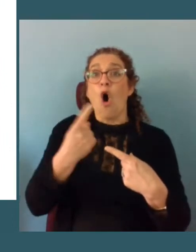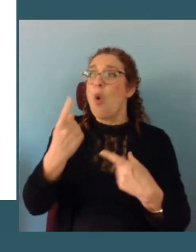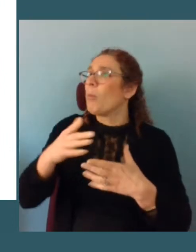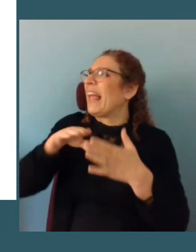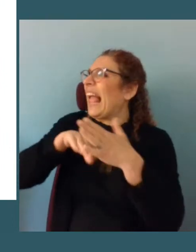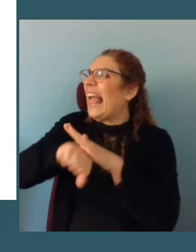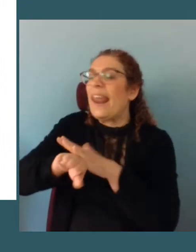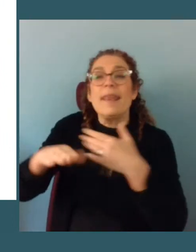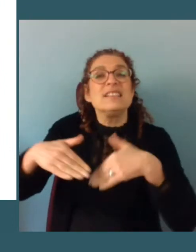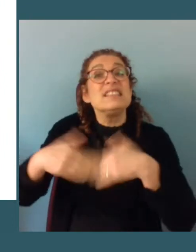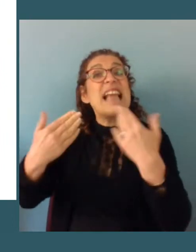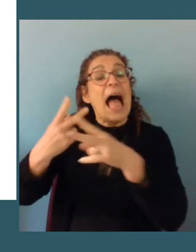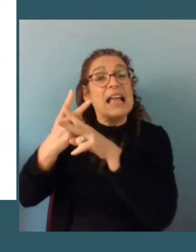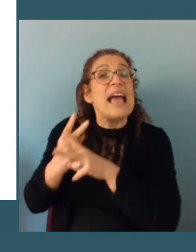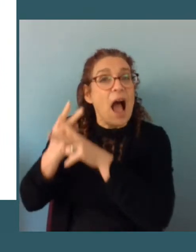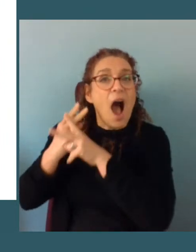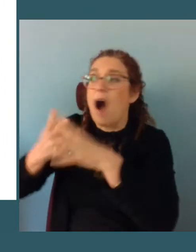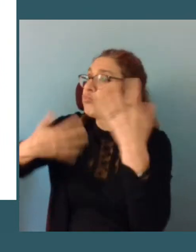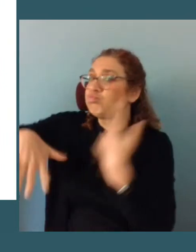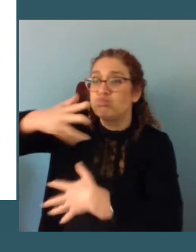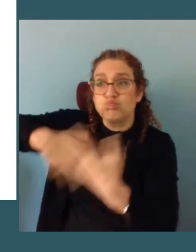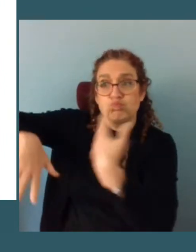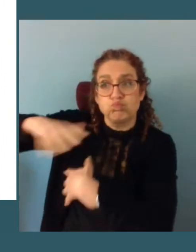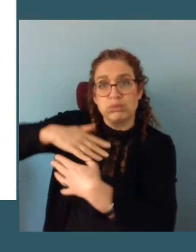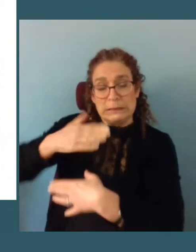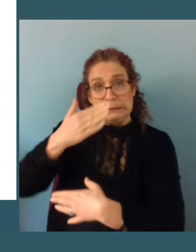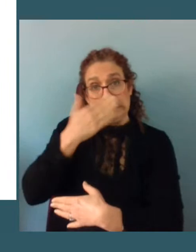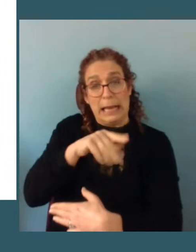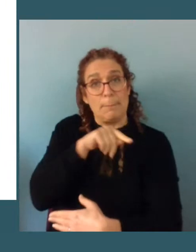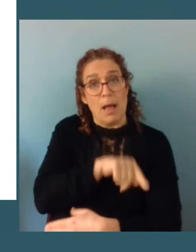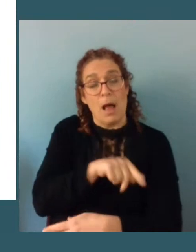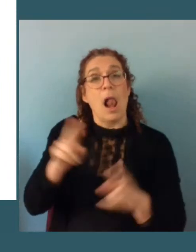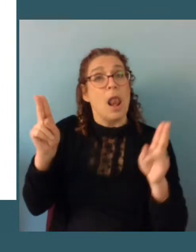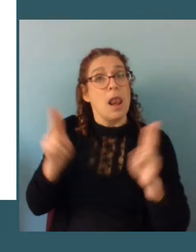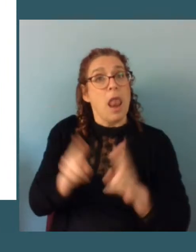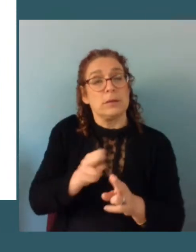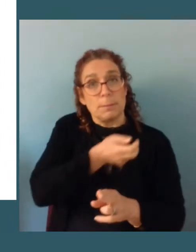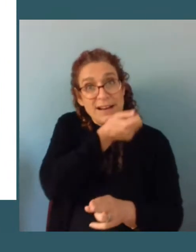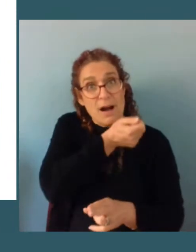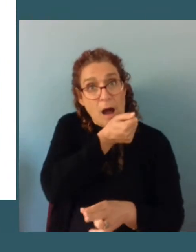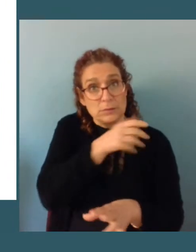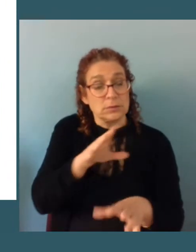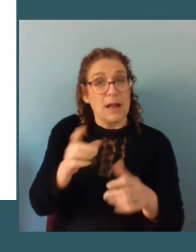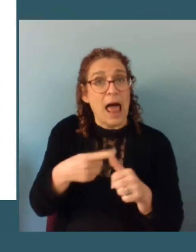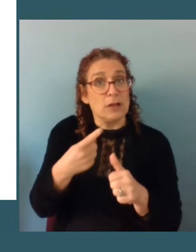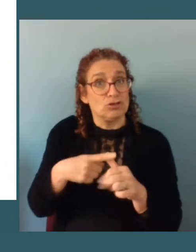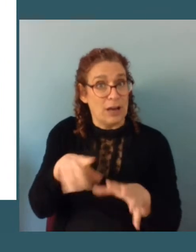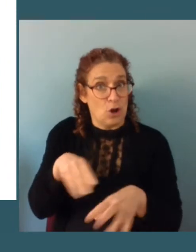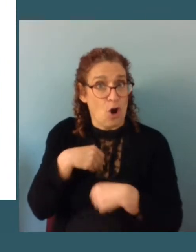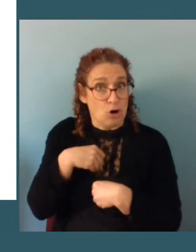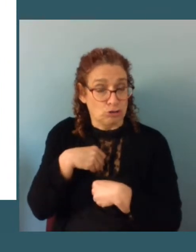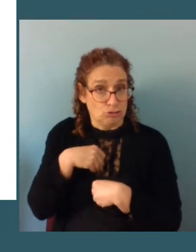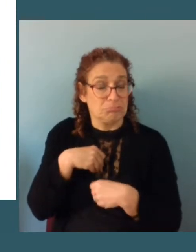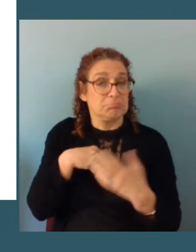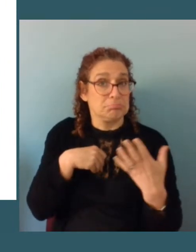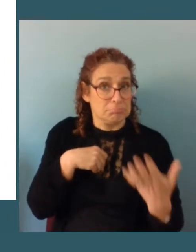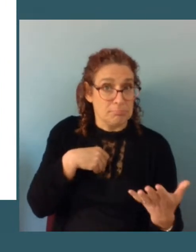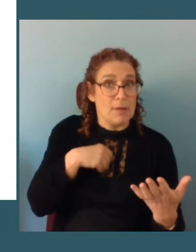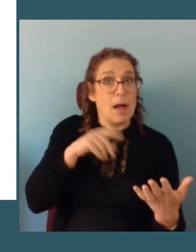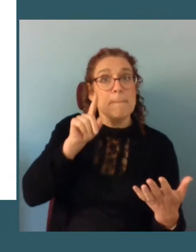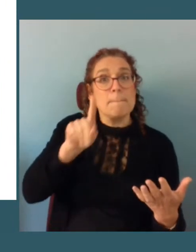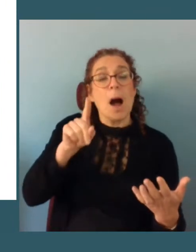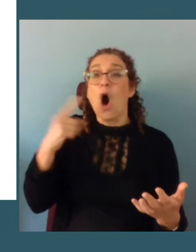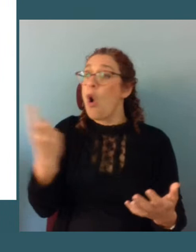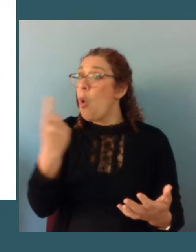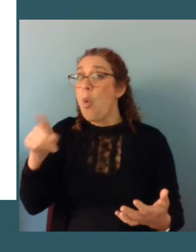early infancy appeared to be protective, whereas having family history of allergy, being born